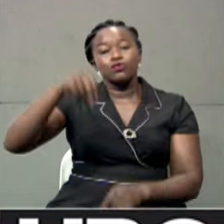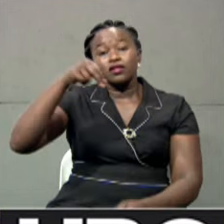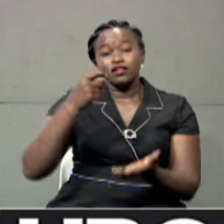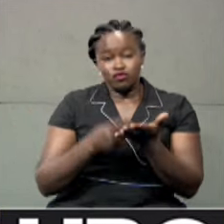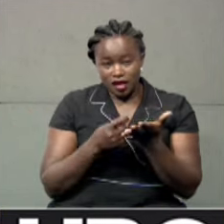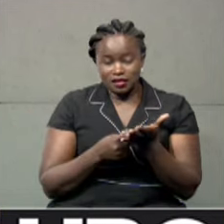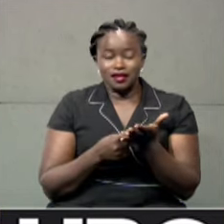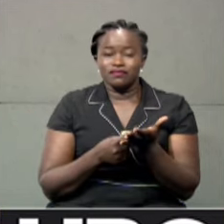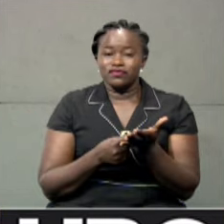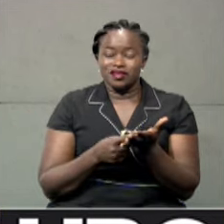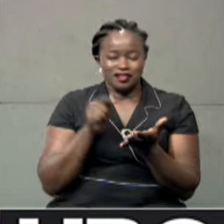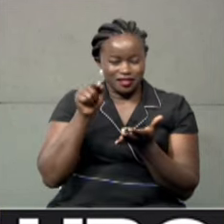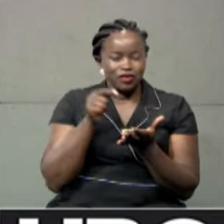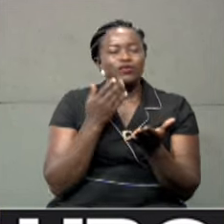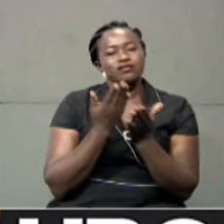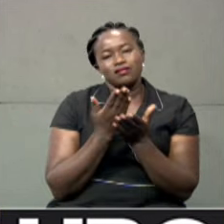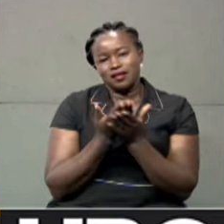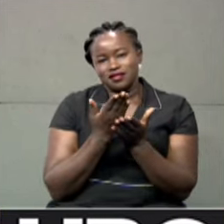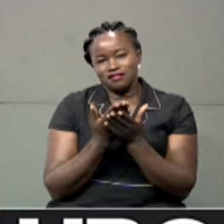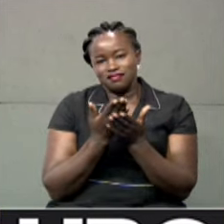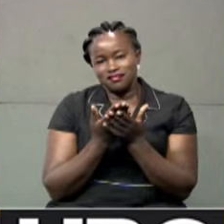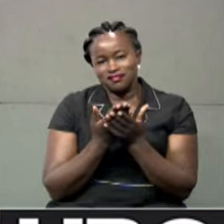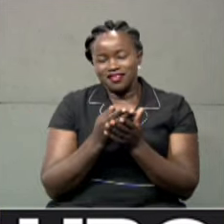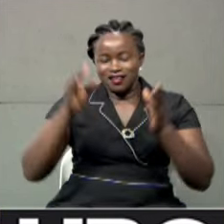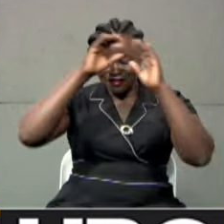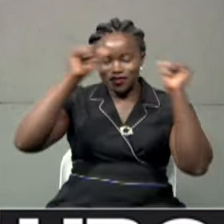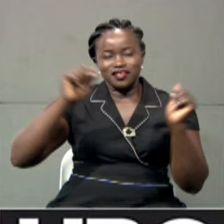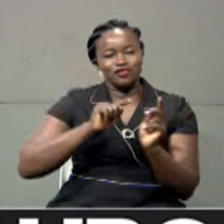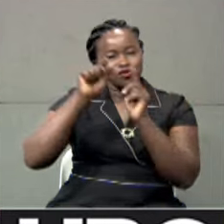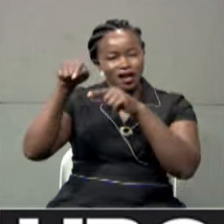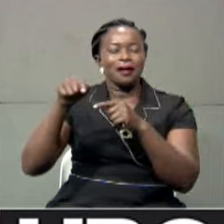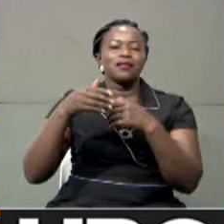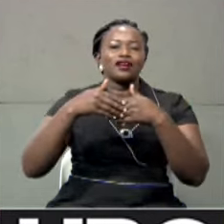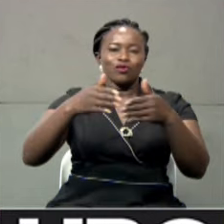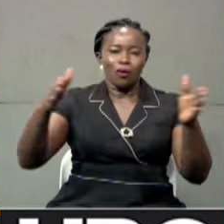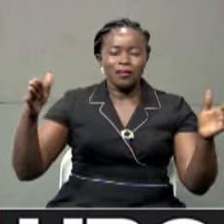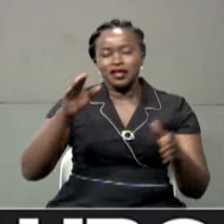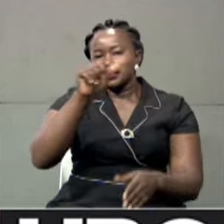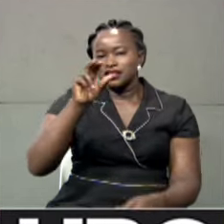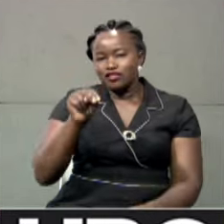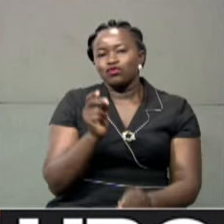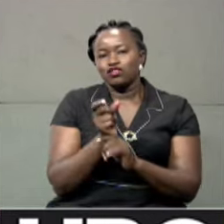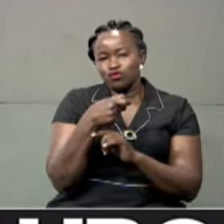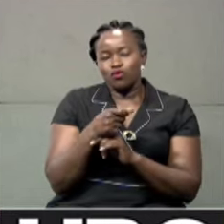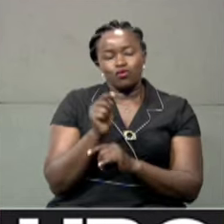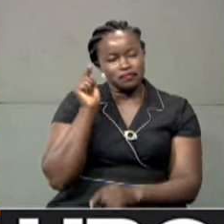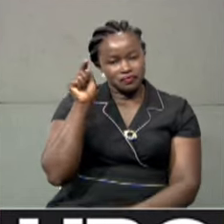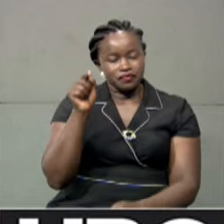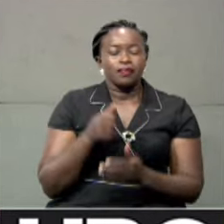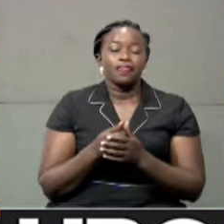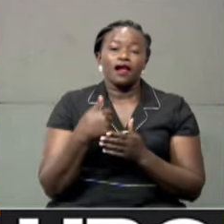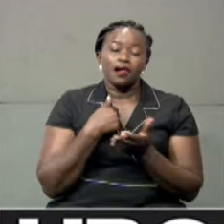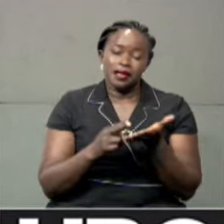are requesting that you come and open the session in Gulu. I take